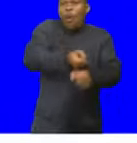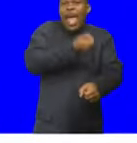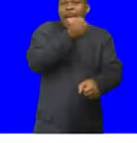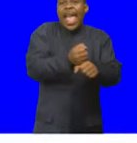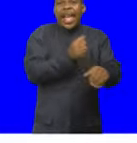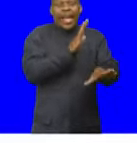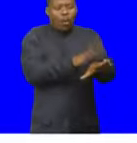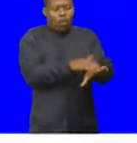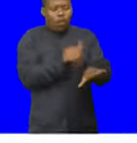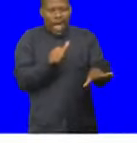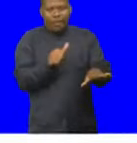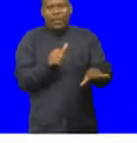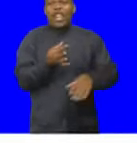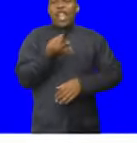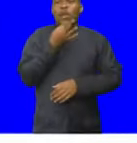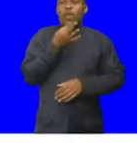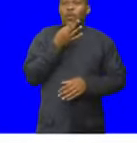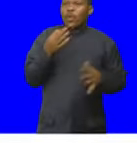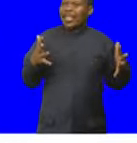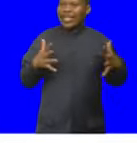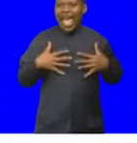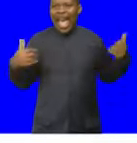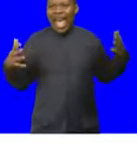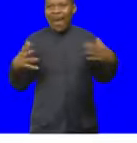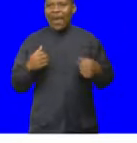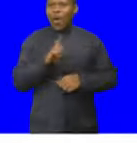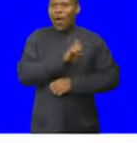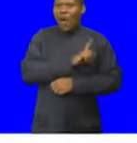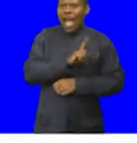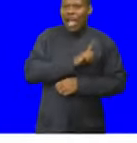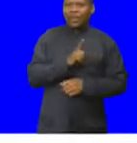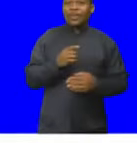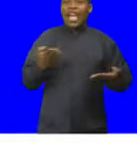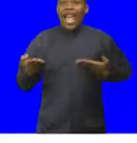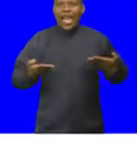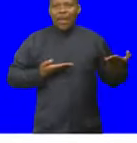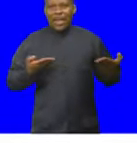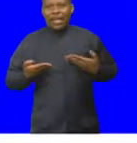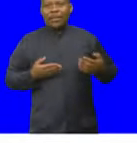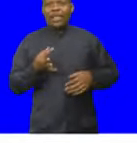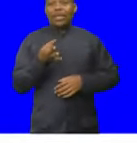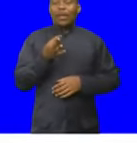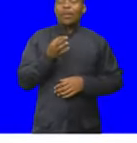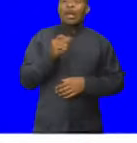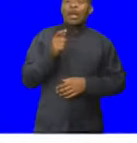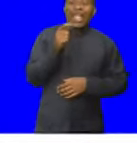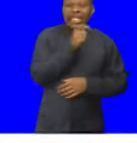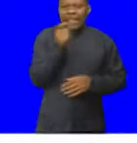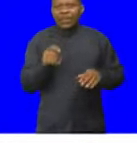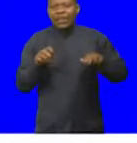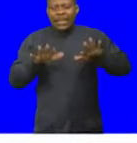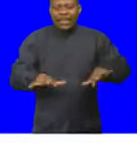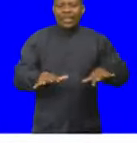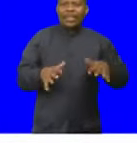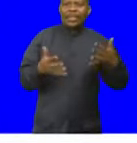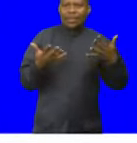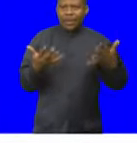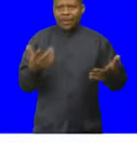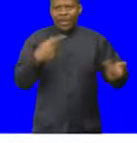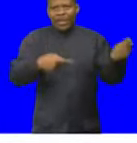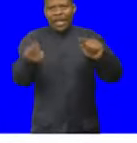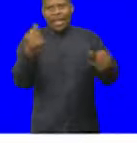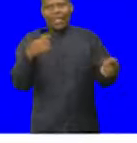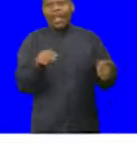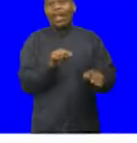Kuyasijabulisa siyiyothi yasemoneni because nyawo sitawukhona usenaboshisa nyama. Sakhala ama-projects nawo lama-workshop labantu wakha emoneni